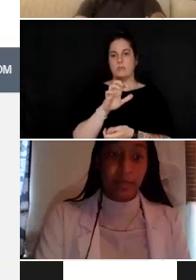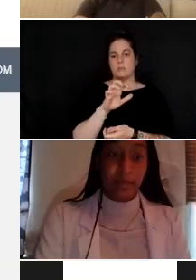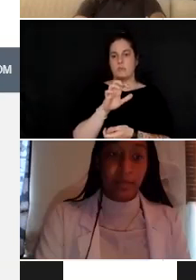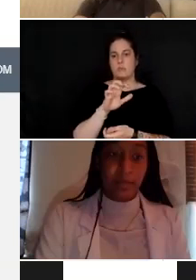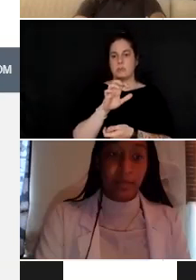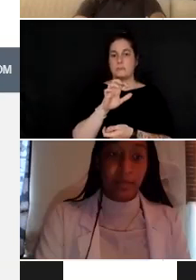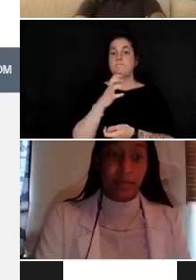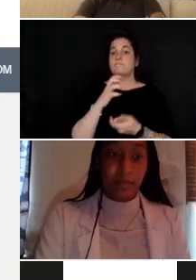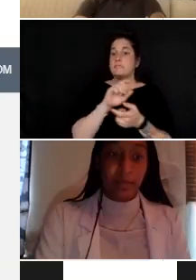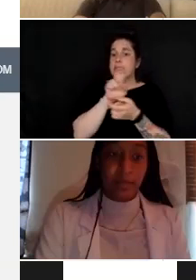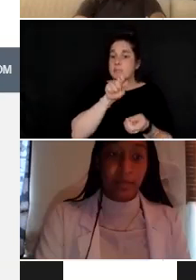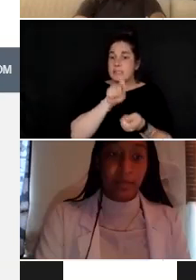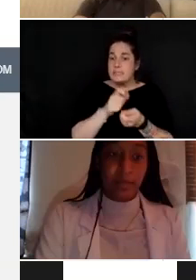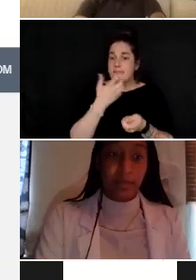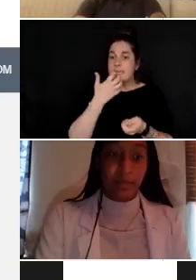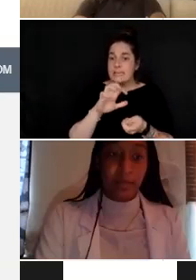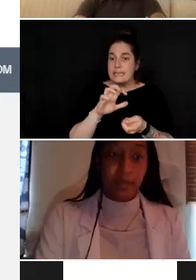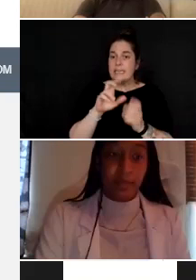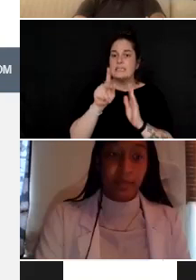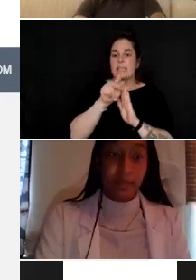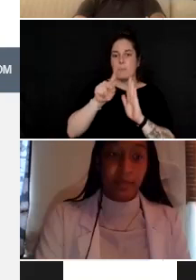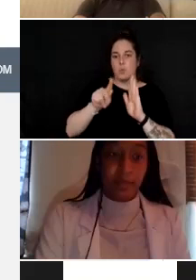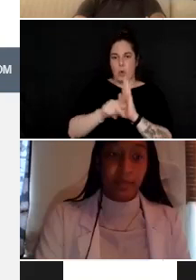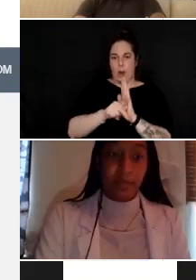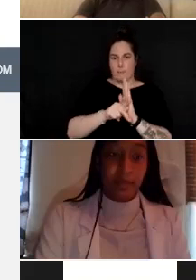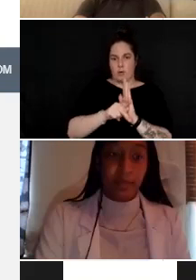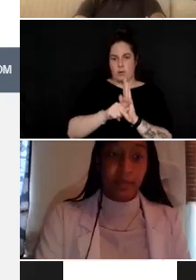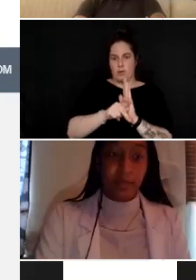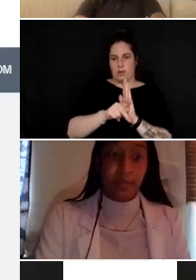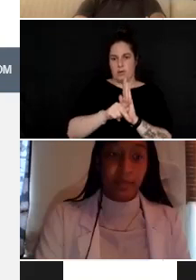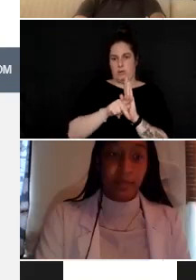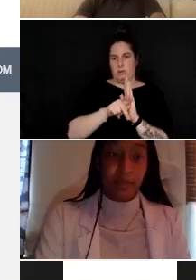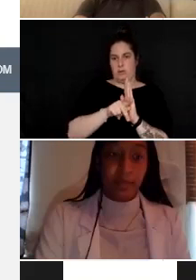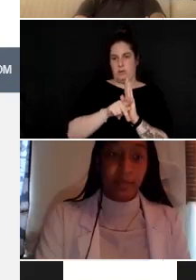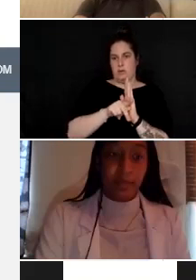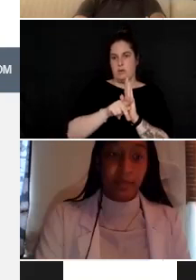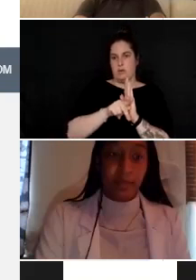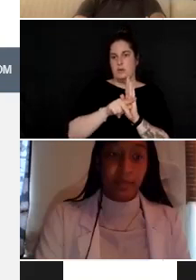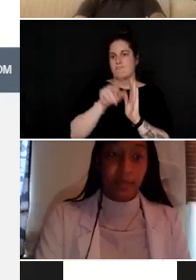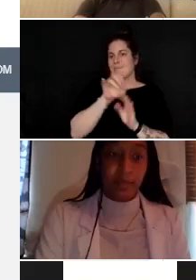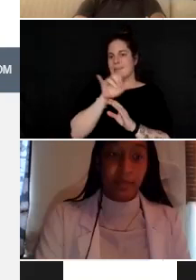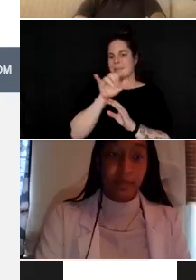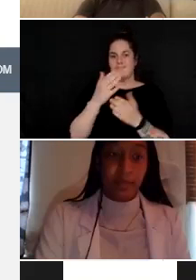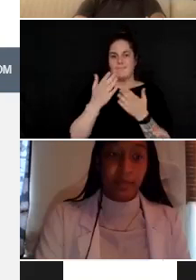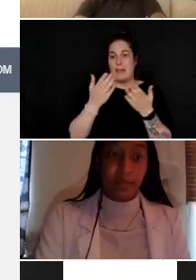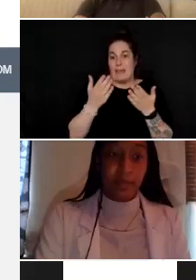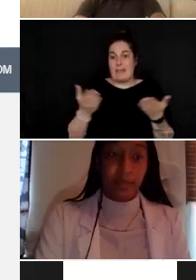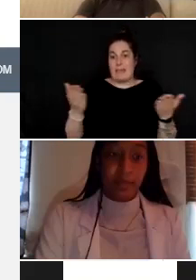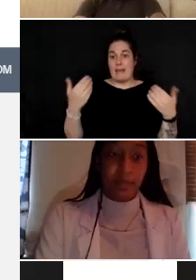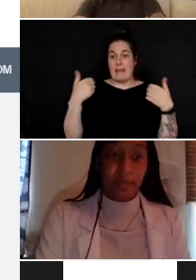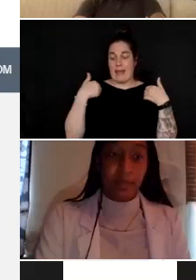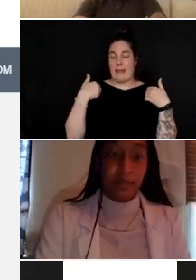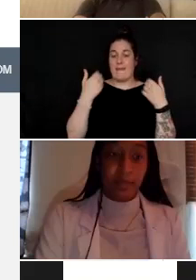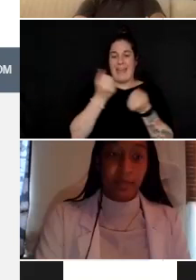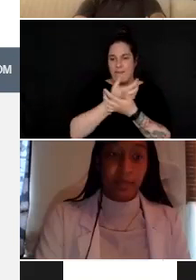Now, specific heat is a property of a substance, okay? Just like every material has a density,